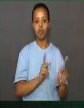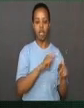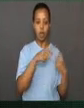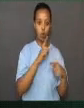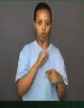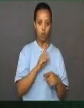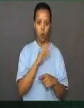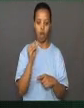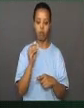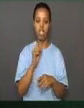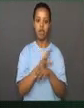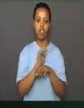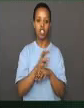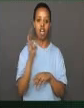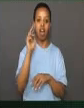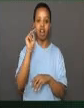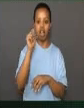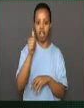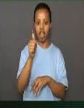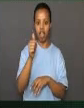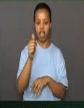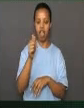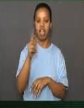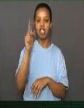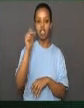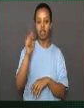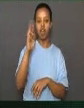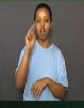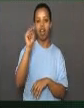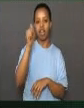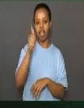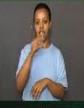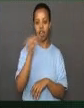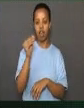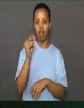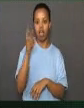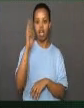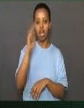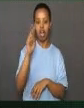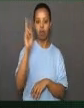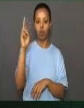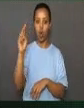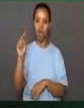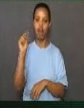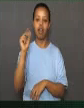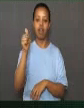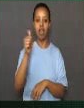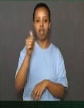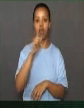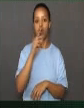of messenger RNA, transfer RNA, and ribosomal